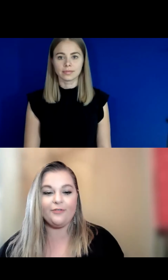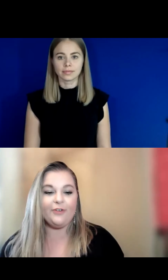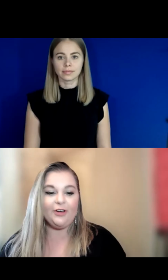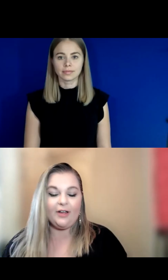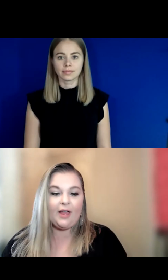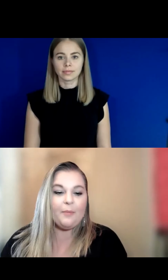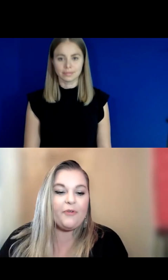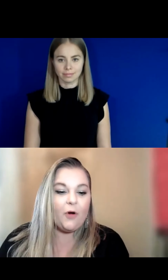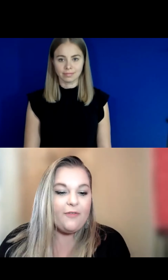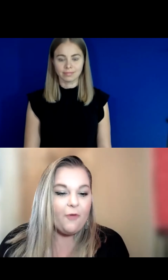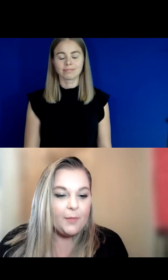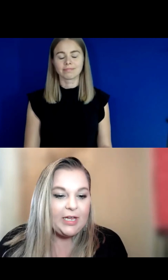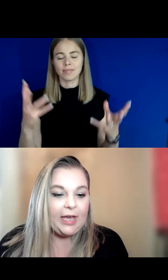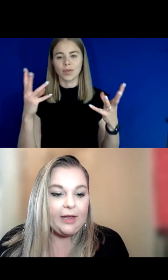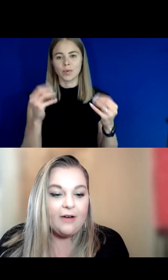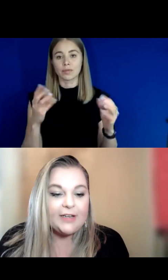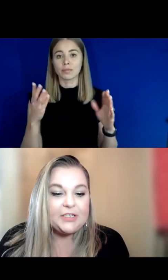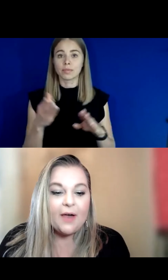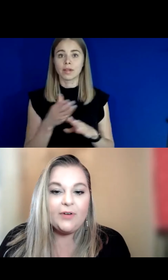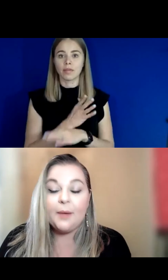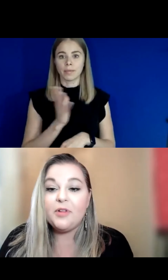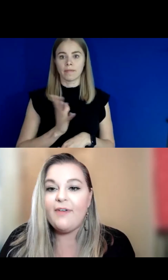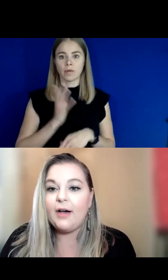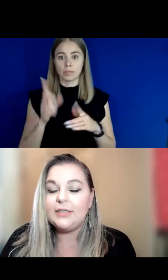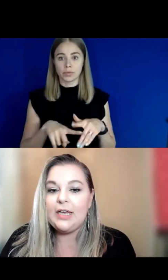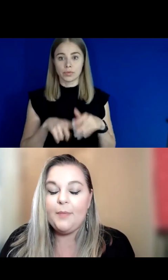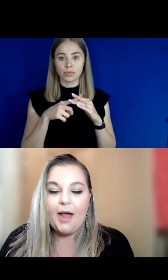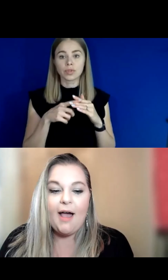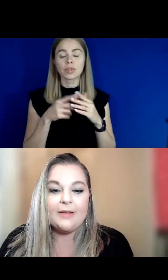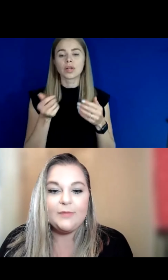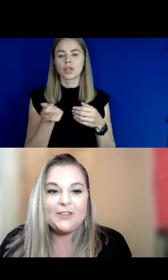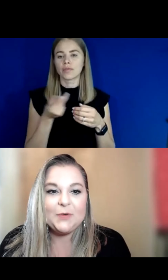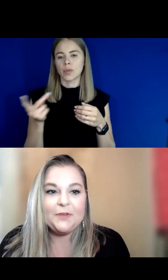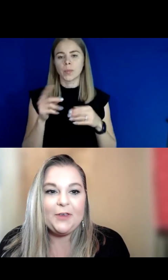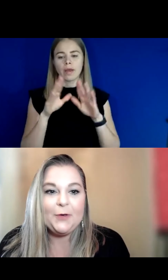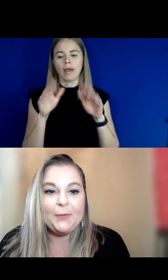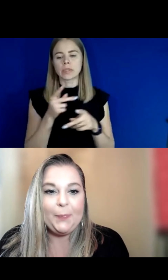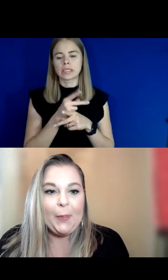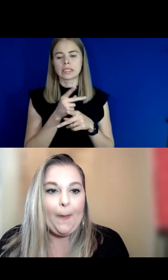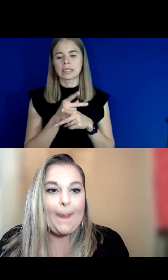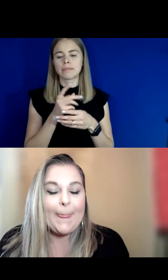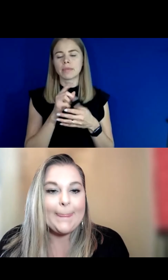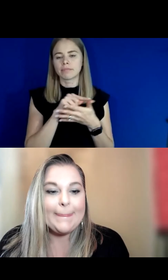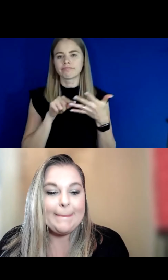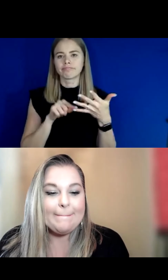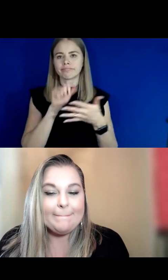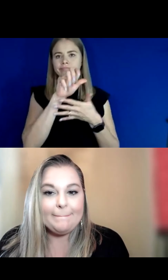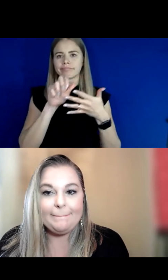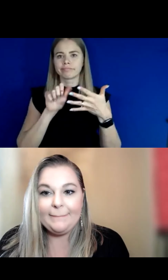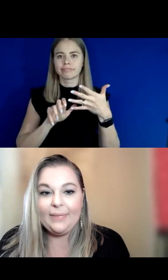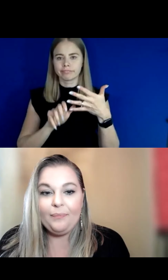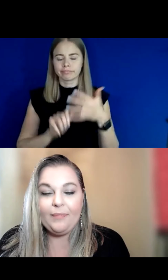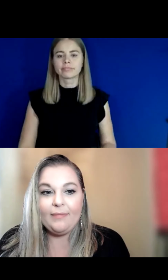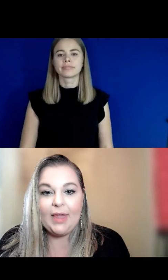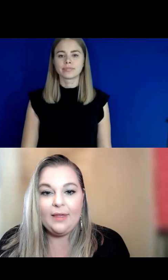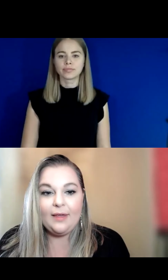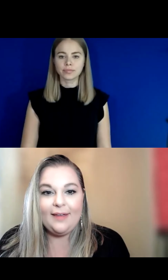Well, wonderful. Before we formally kick it off, I do have a couple of housekeeping items to review.